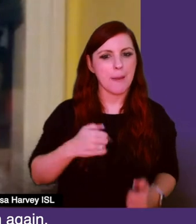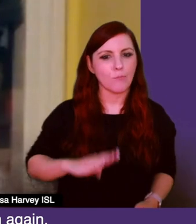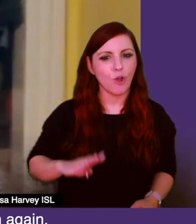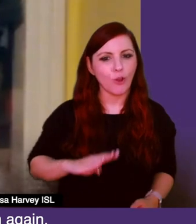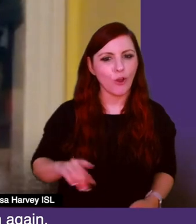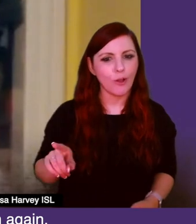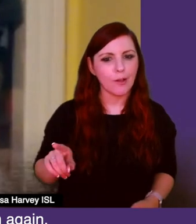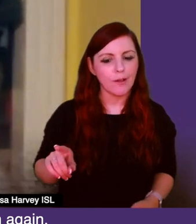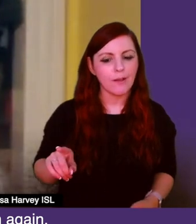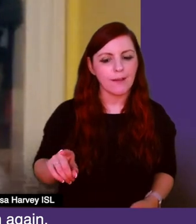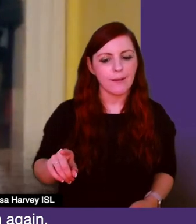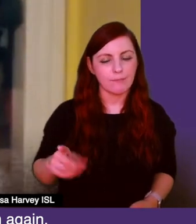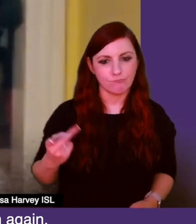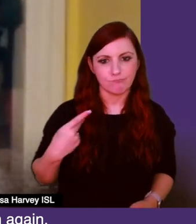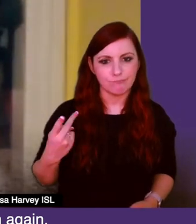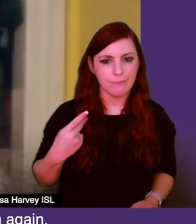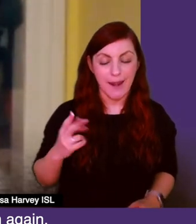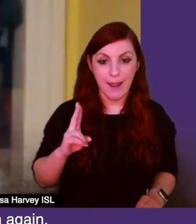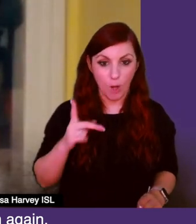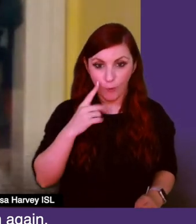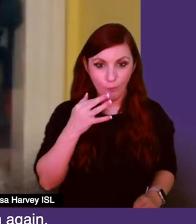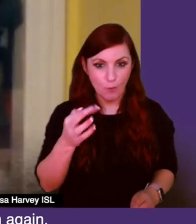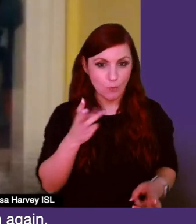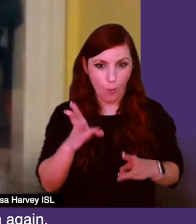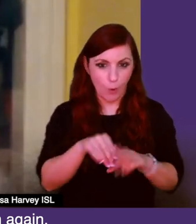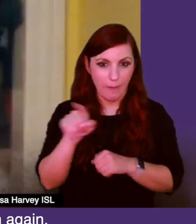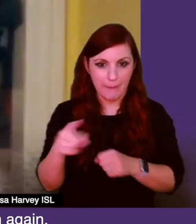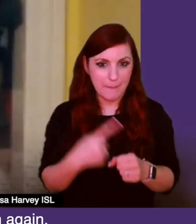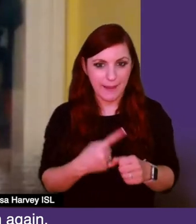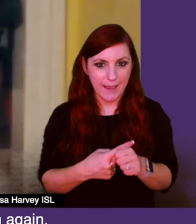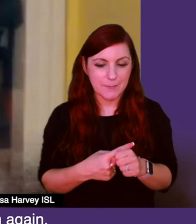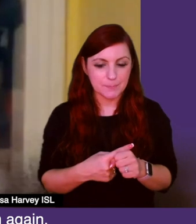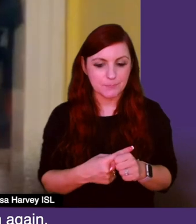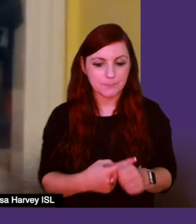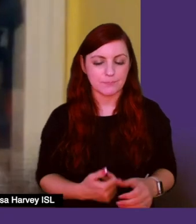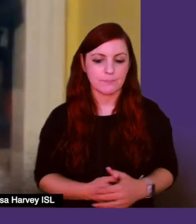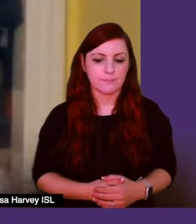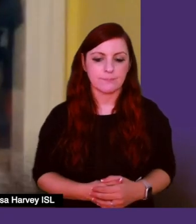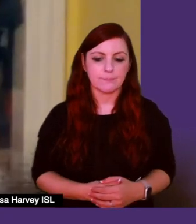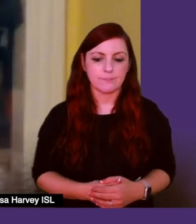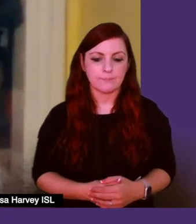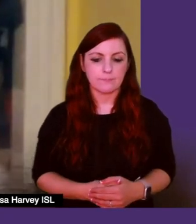brother to me, and I can't wait to work with him again.